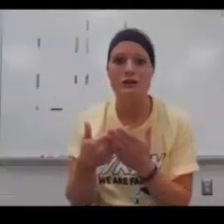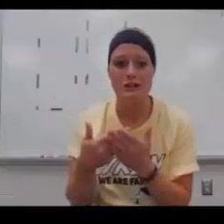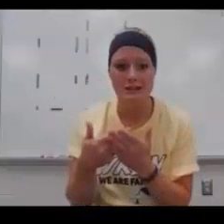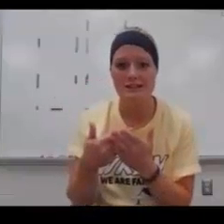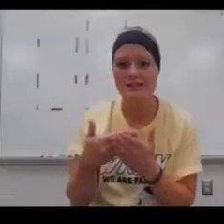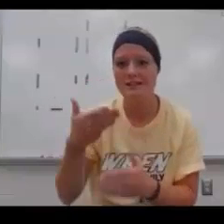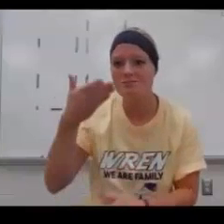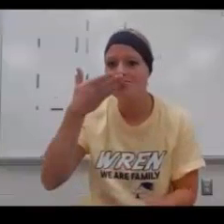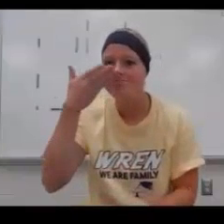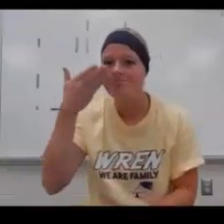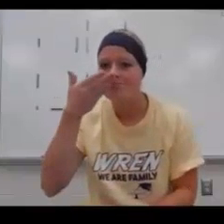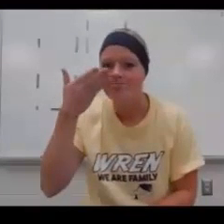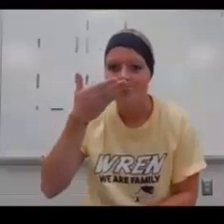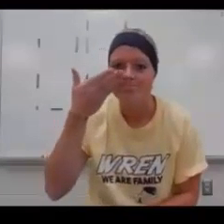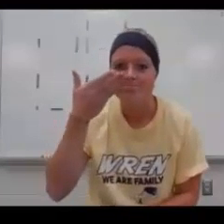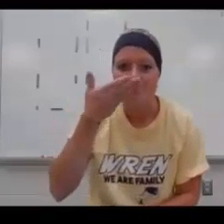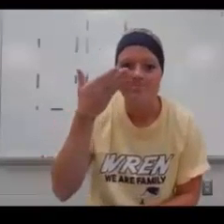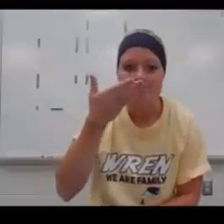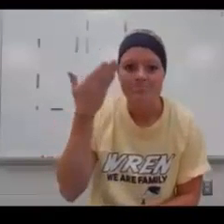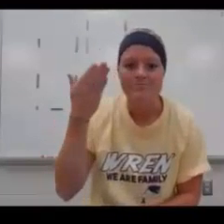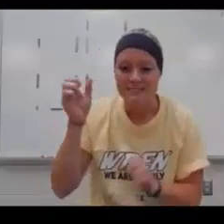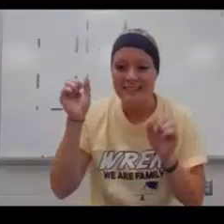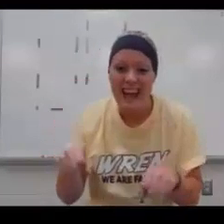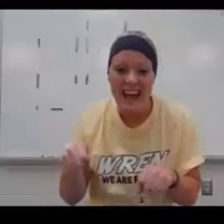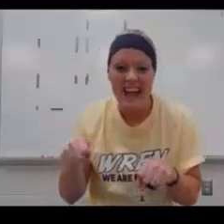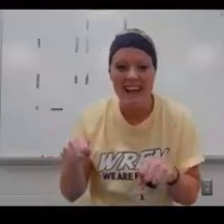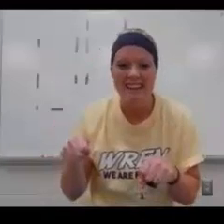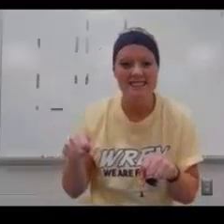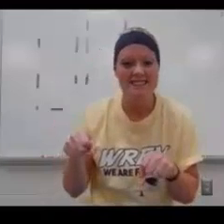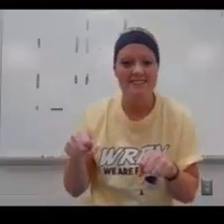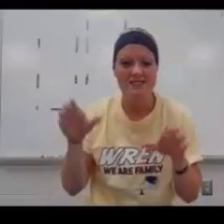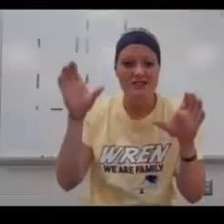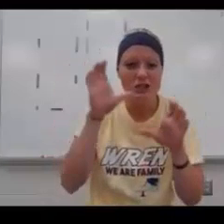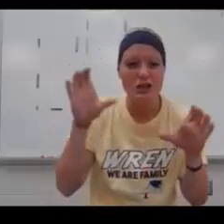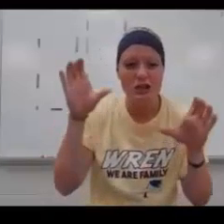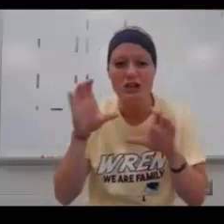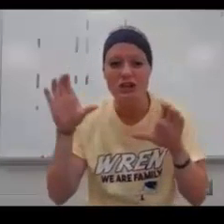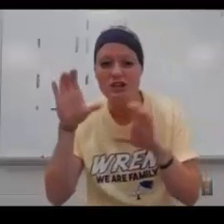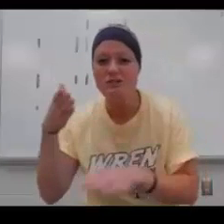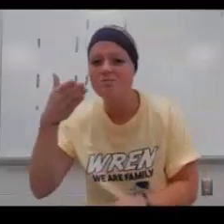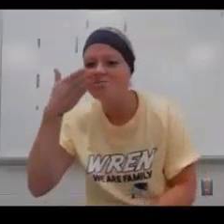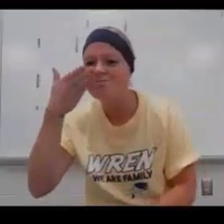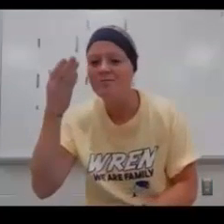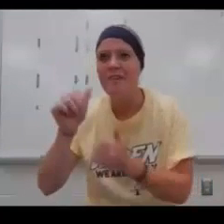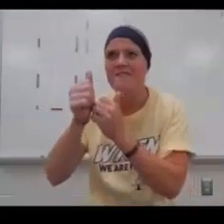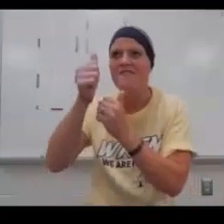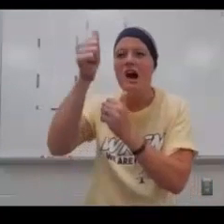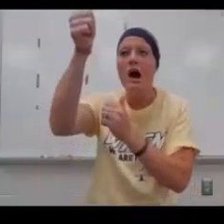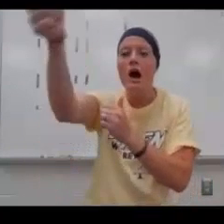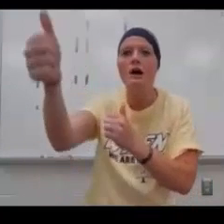A dog's nose smells very good. A dog can sniff and they